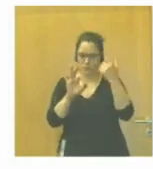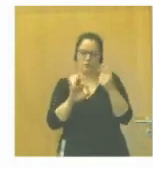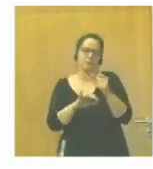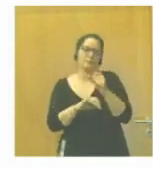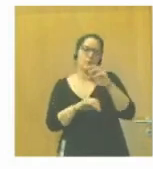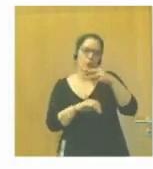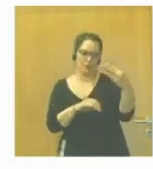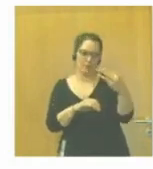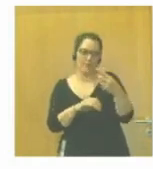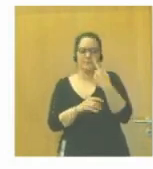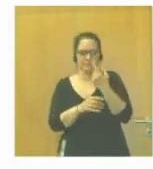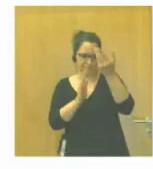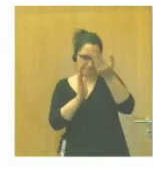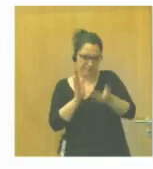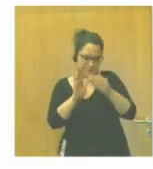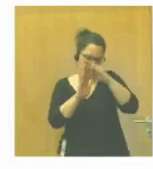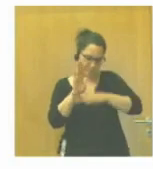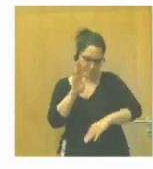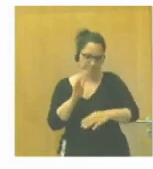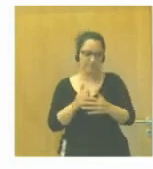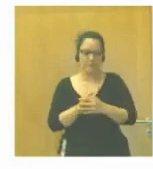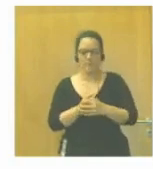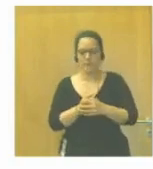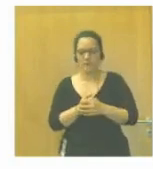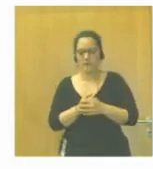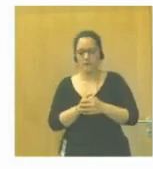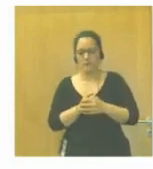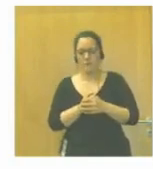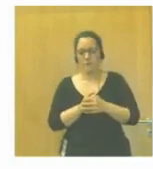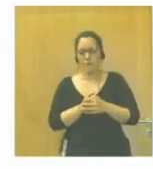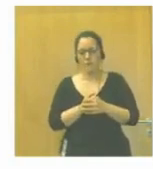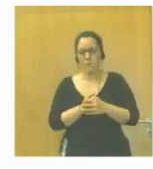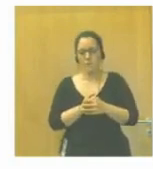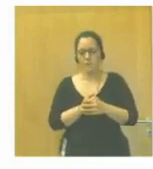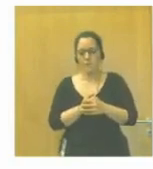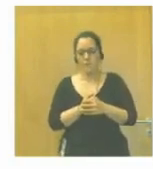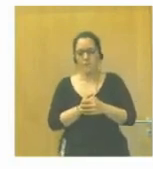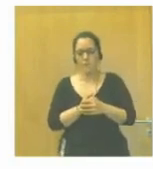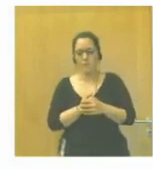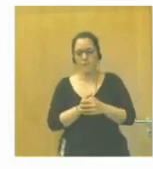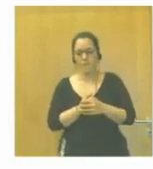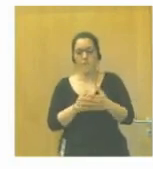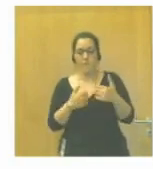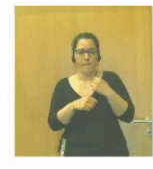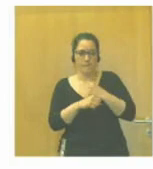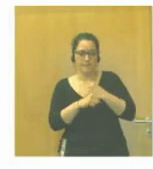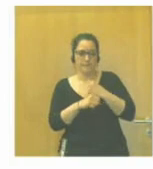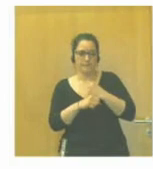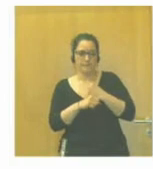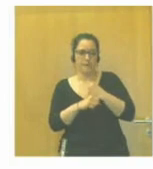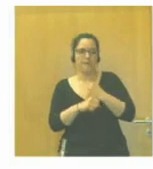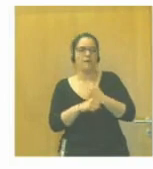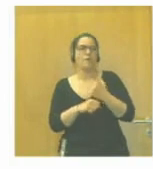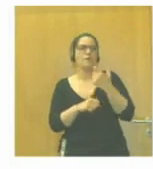I am with the Zero Suicide Institute. We do provide training and consultation about how to do